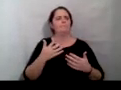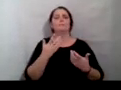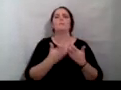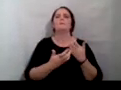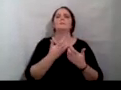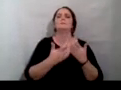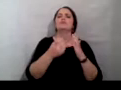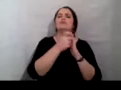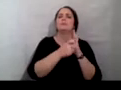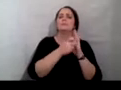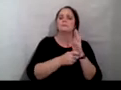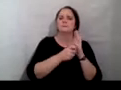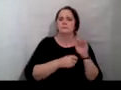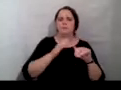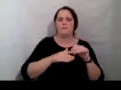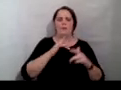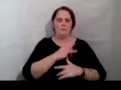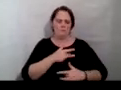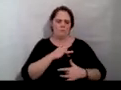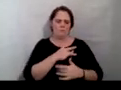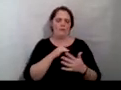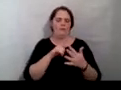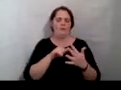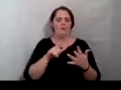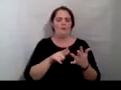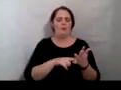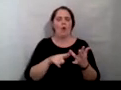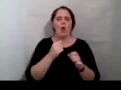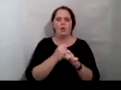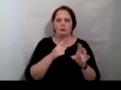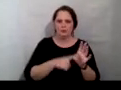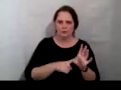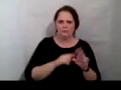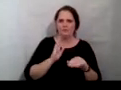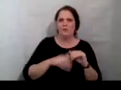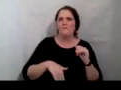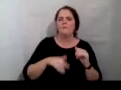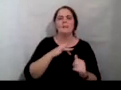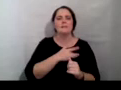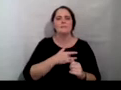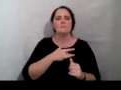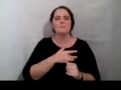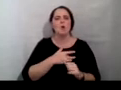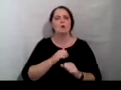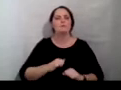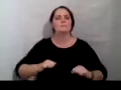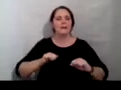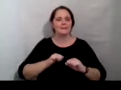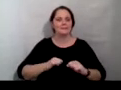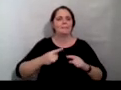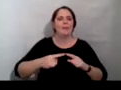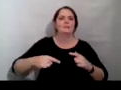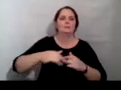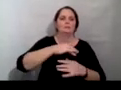academic publications on emotional ecology, including journals such as Emotion, Space and Society,